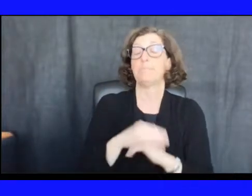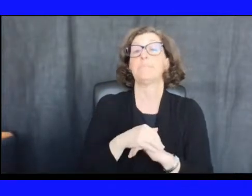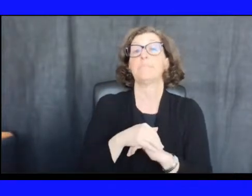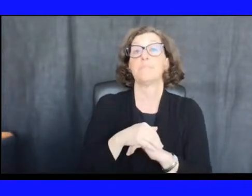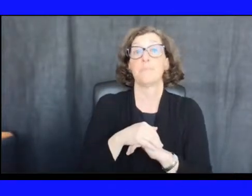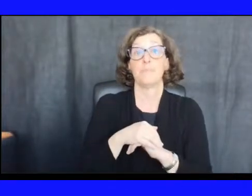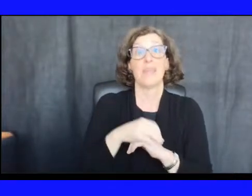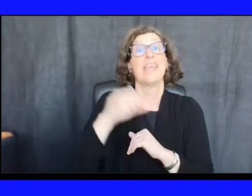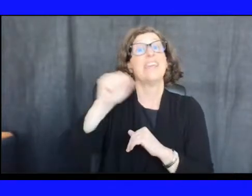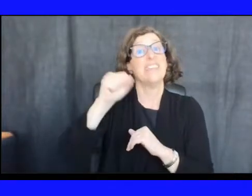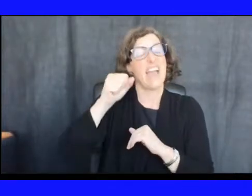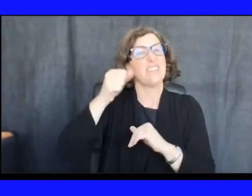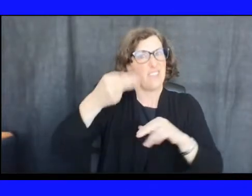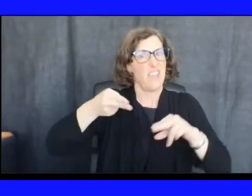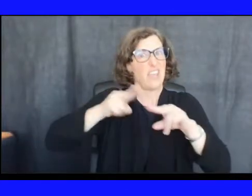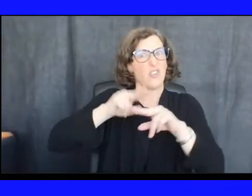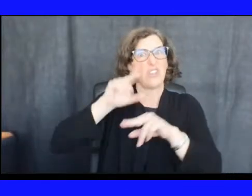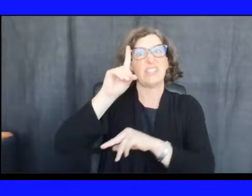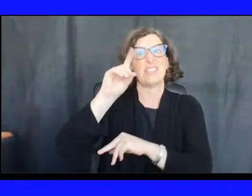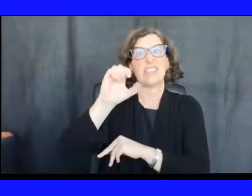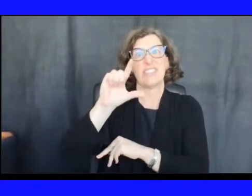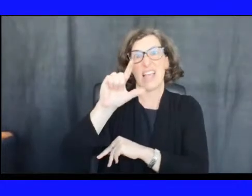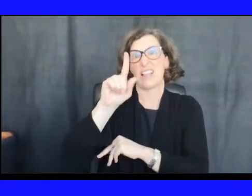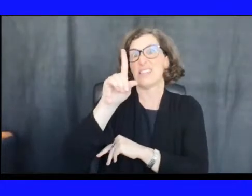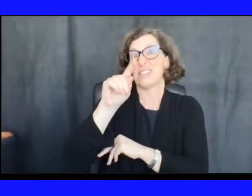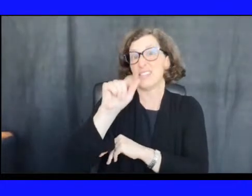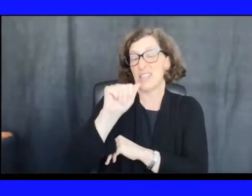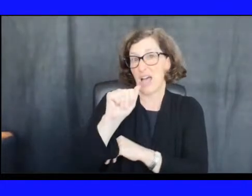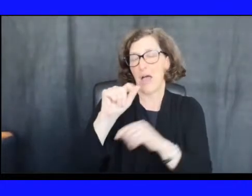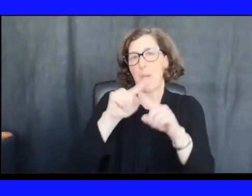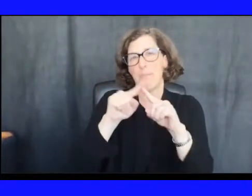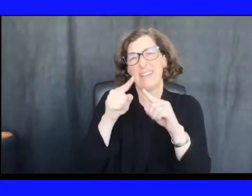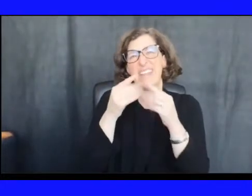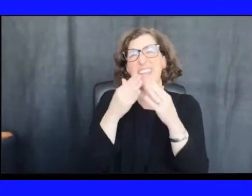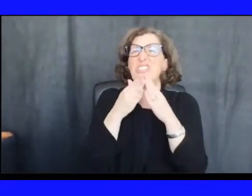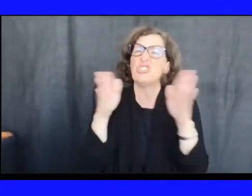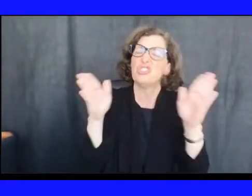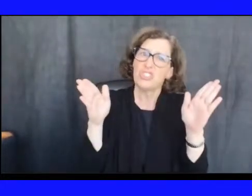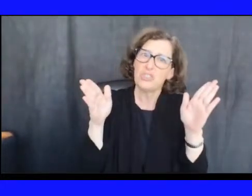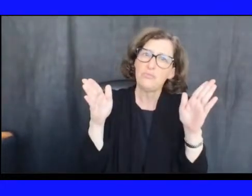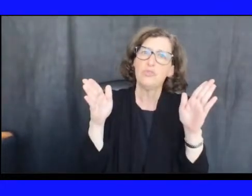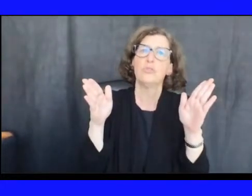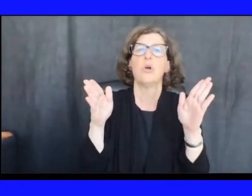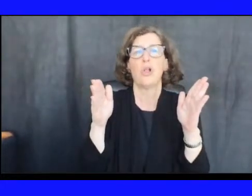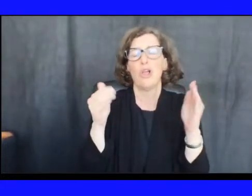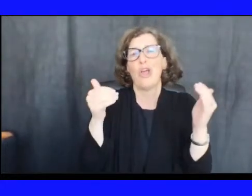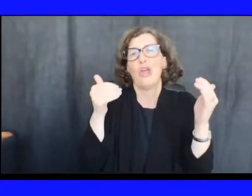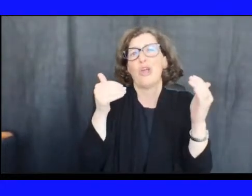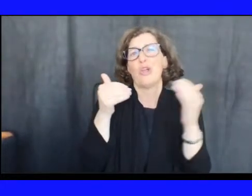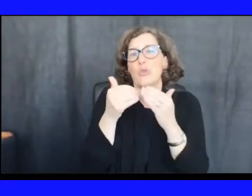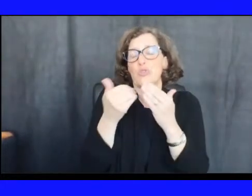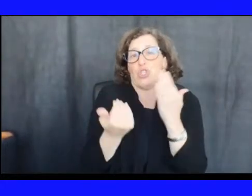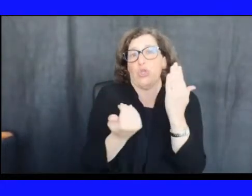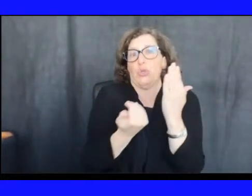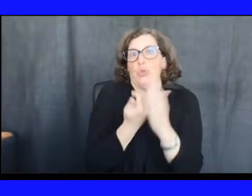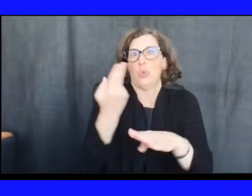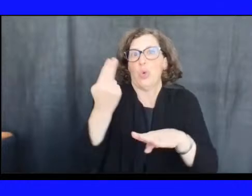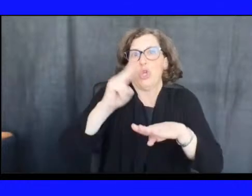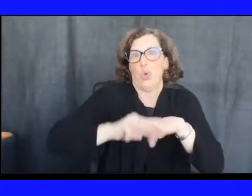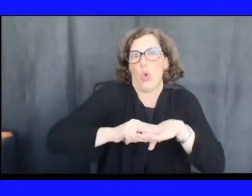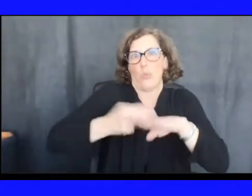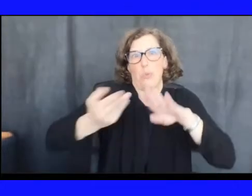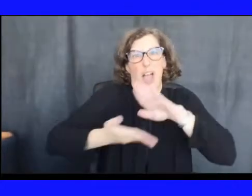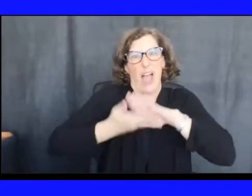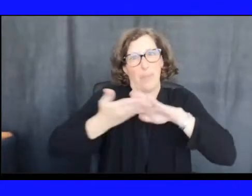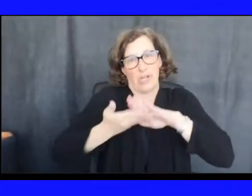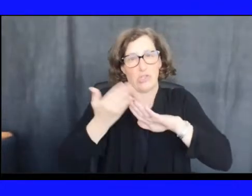are hemoglobin A1C control, a measure of how well we're doing helping our patients control their diabetes, did creep back up again. You'll remember